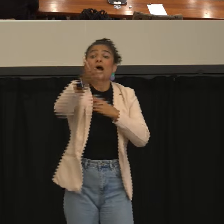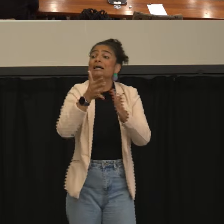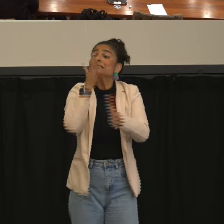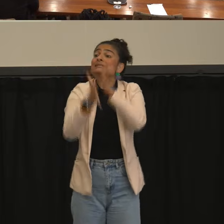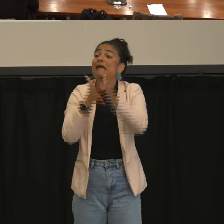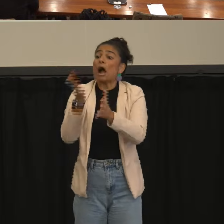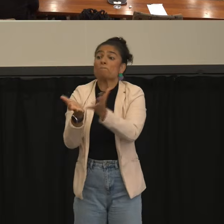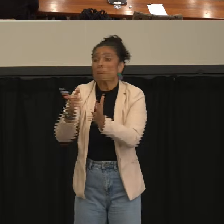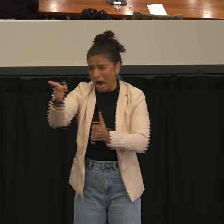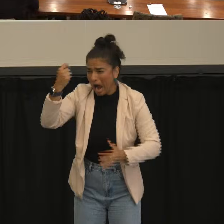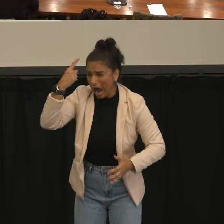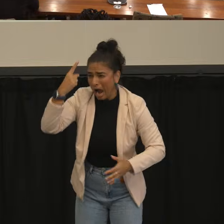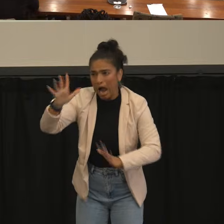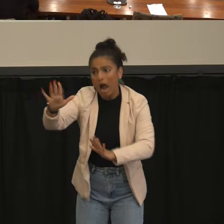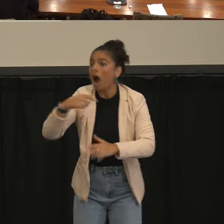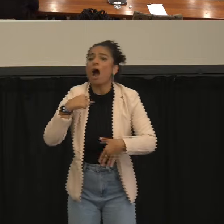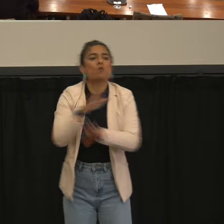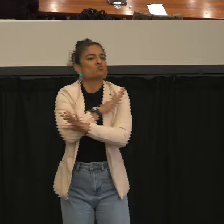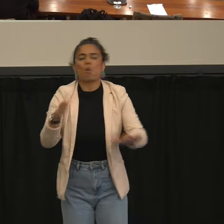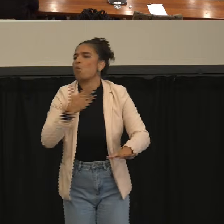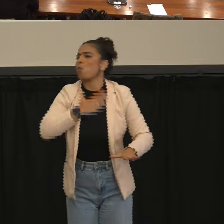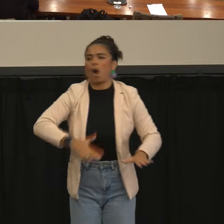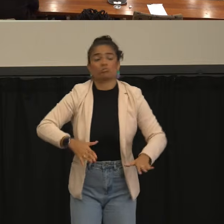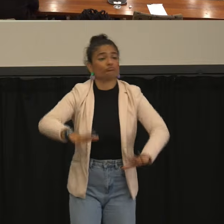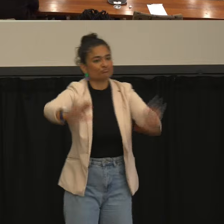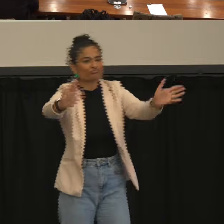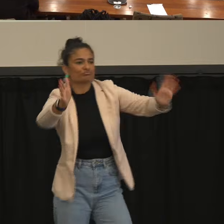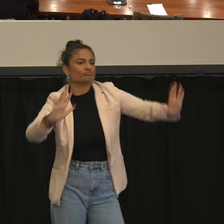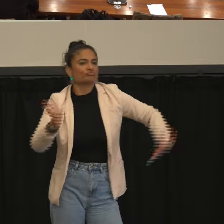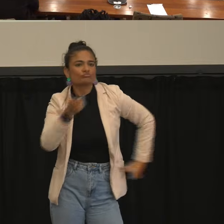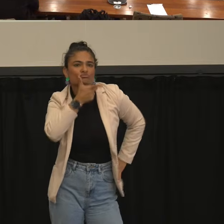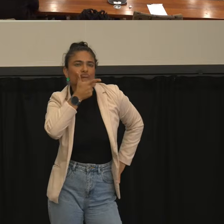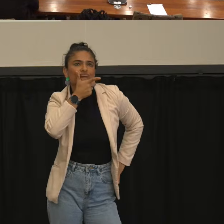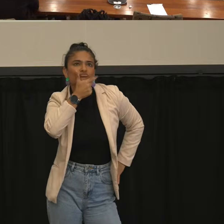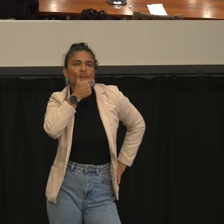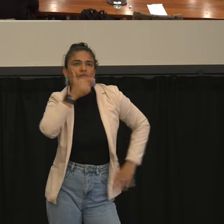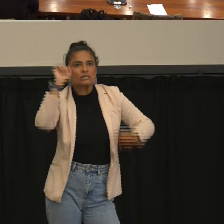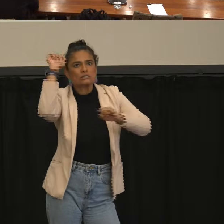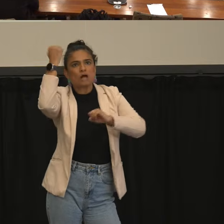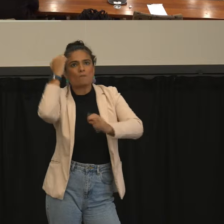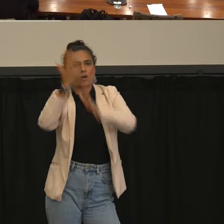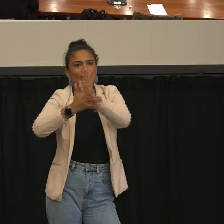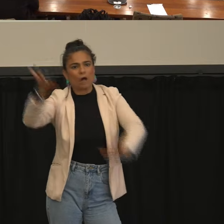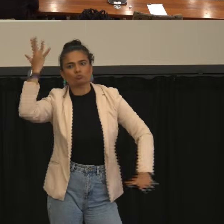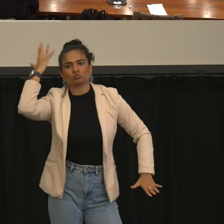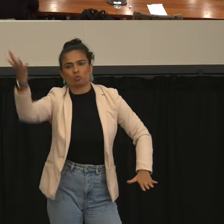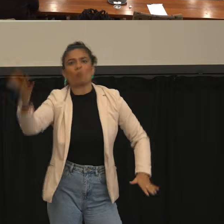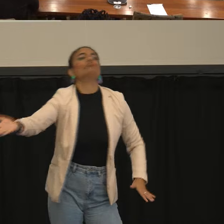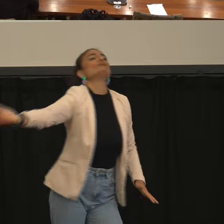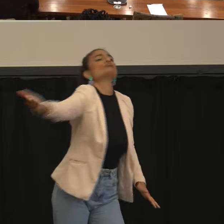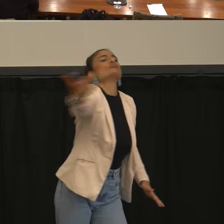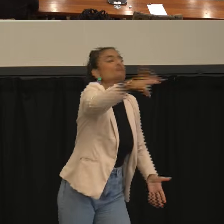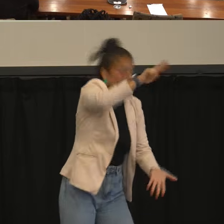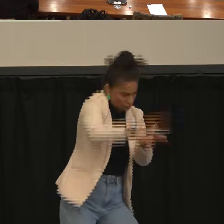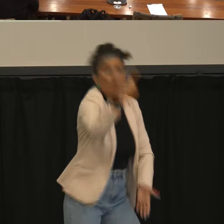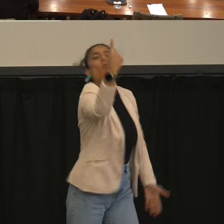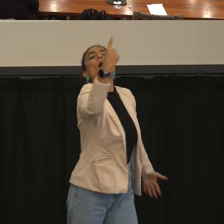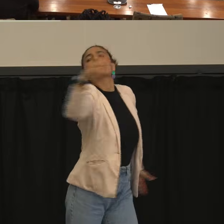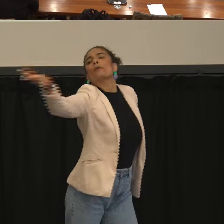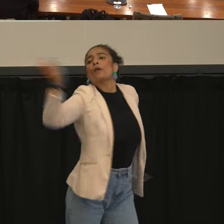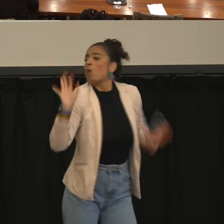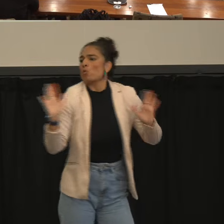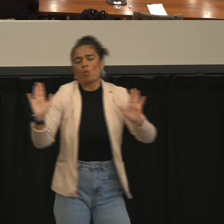to find more information. I understand the point that you've made about